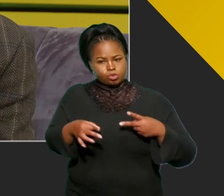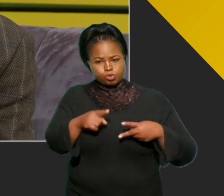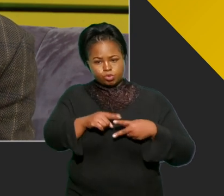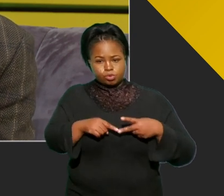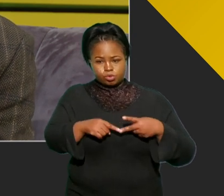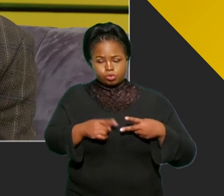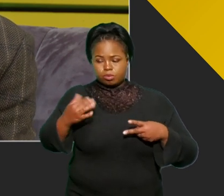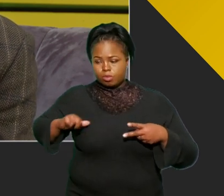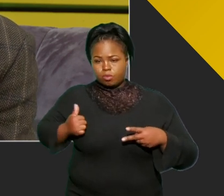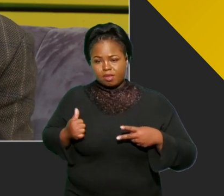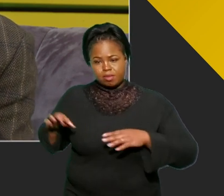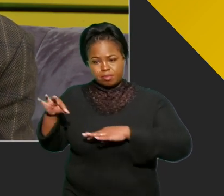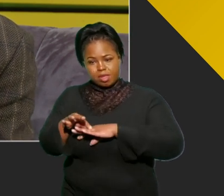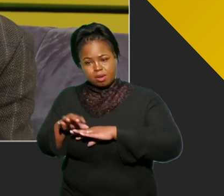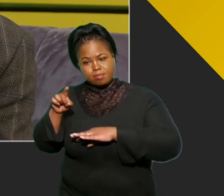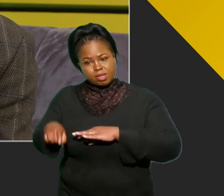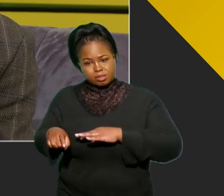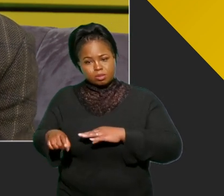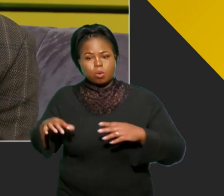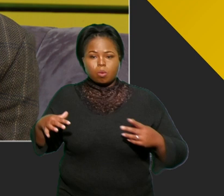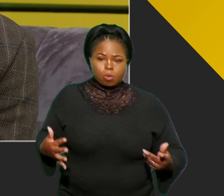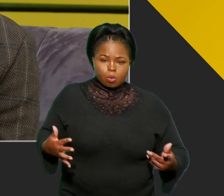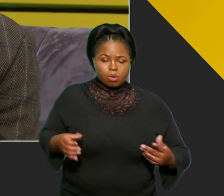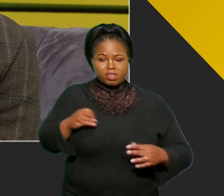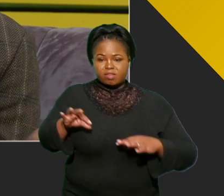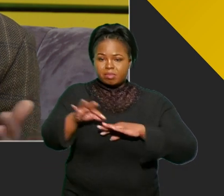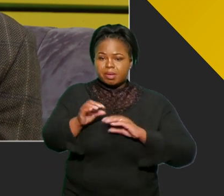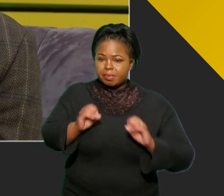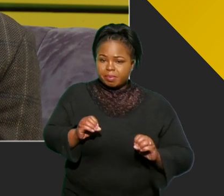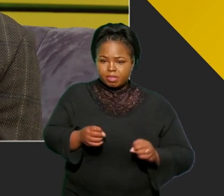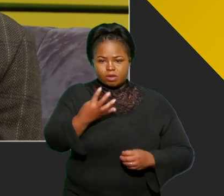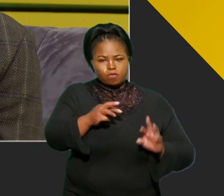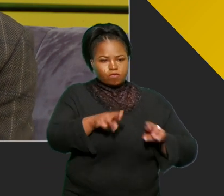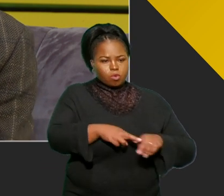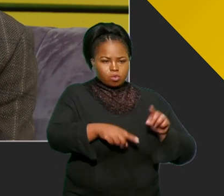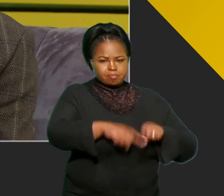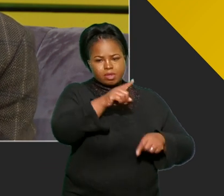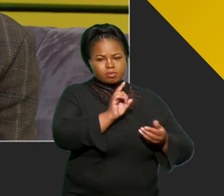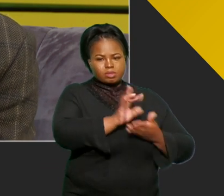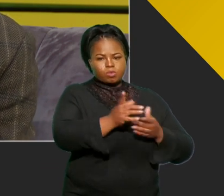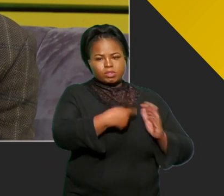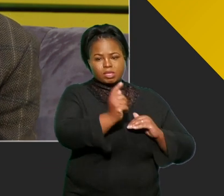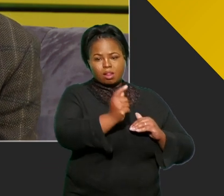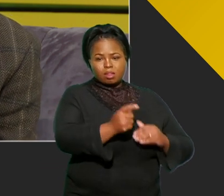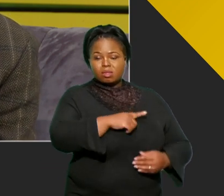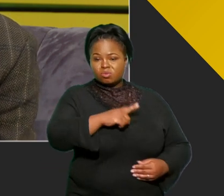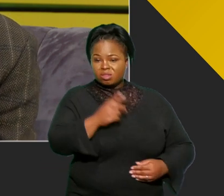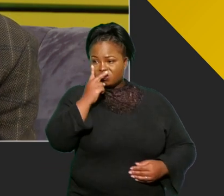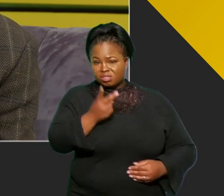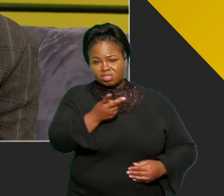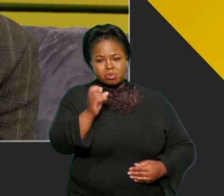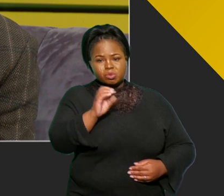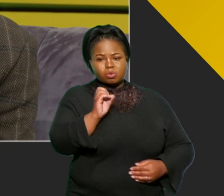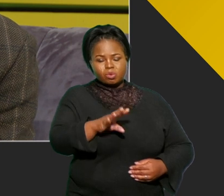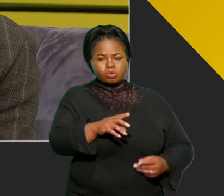either uthatha umfazi or it's either maungathatha umfazi if a room yahamba. So that's why you have areas like Soweto